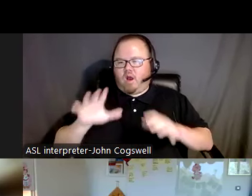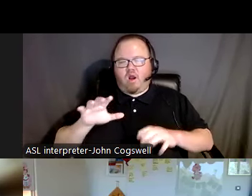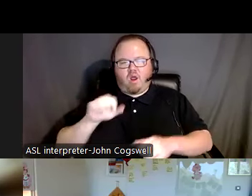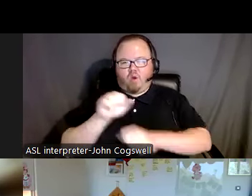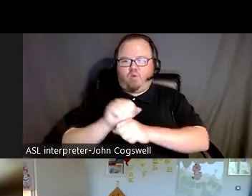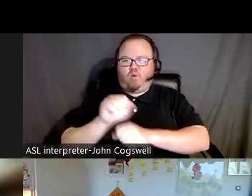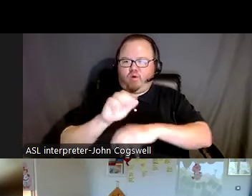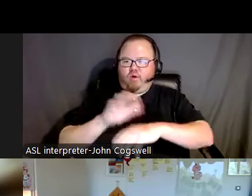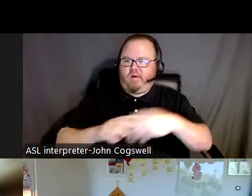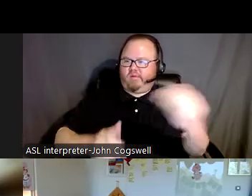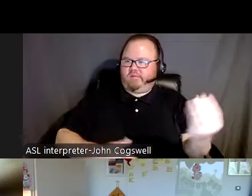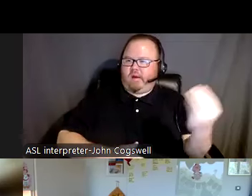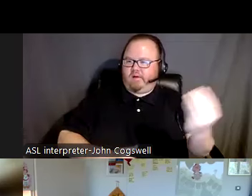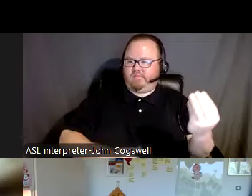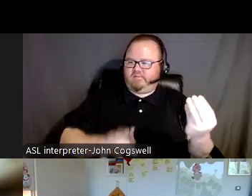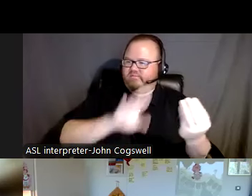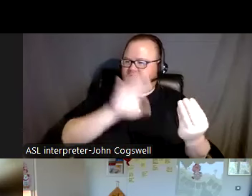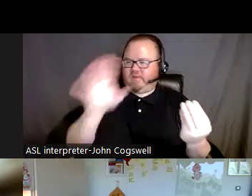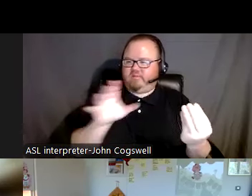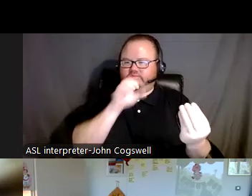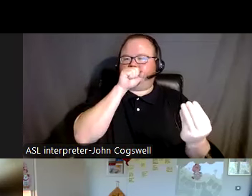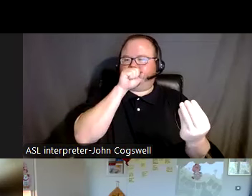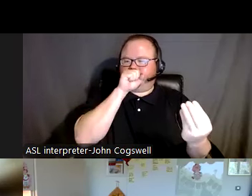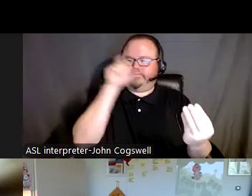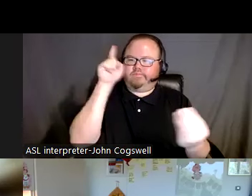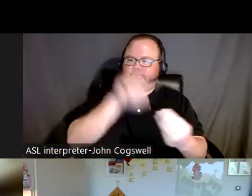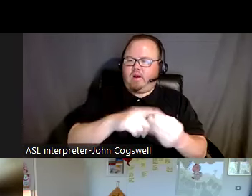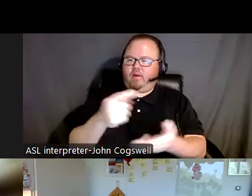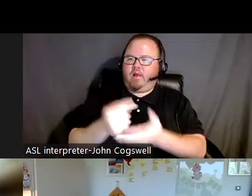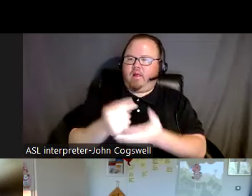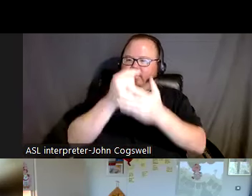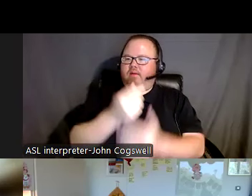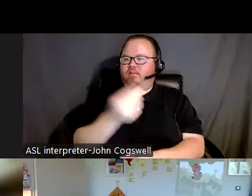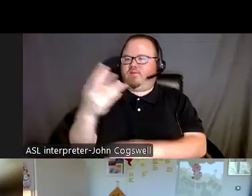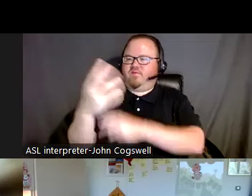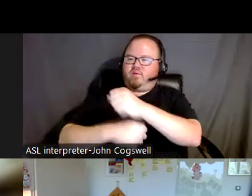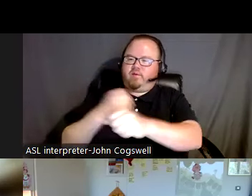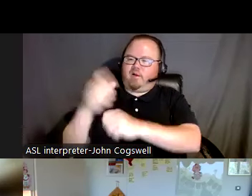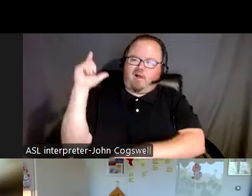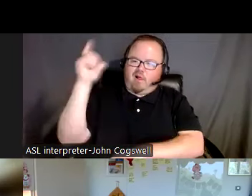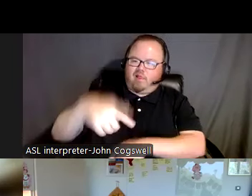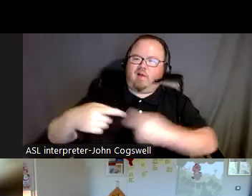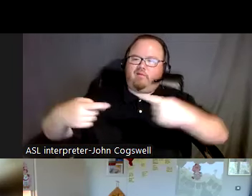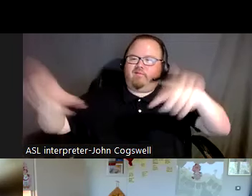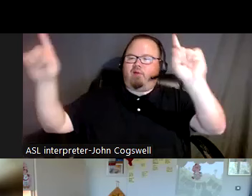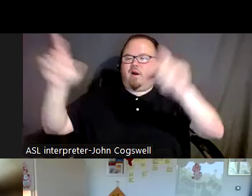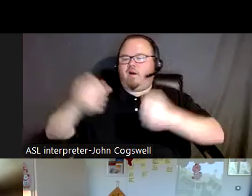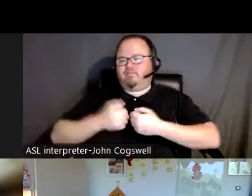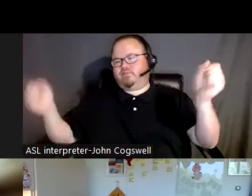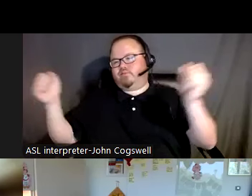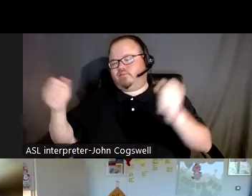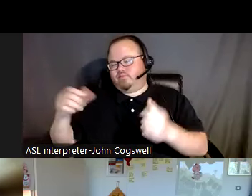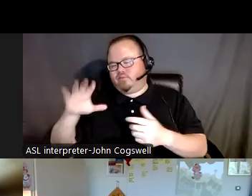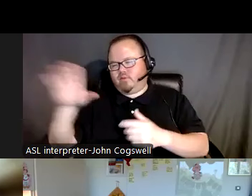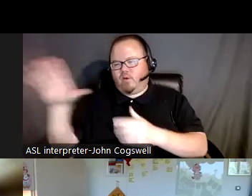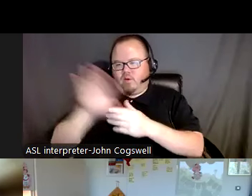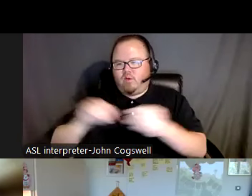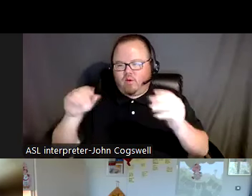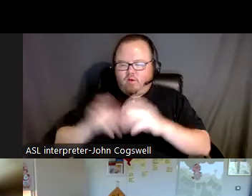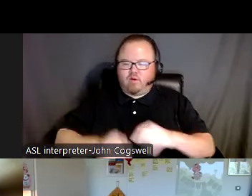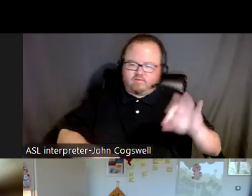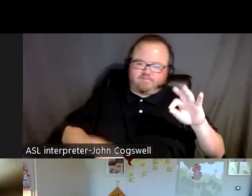about it until they were in therapy a few years later. So they just kind of shared their story. Yeah,